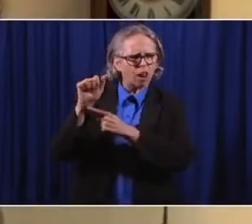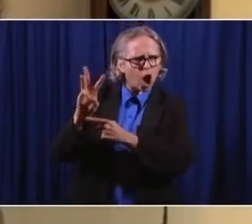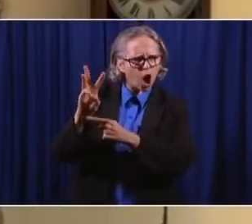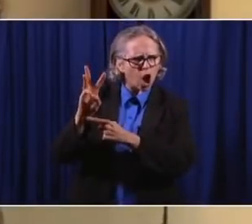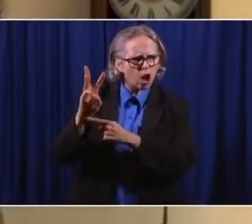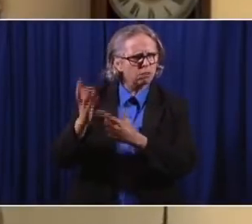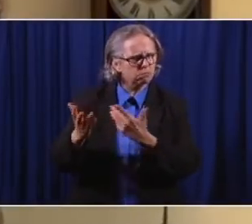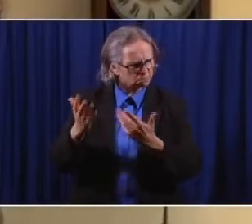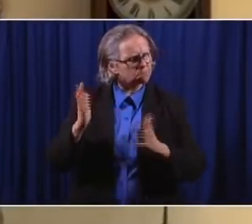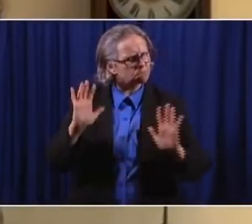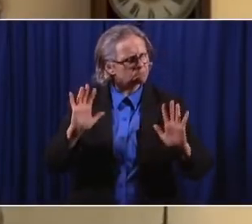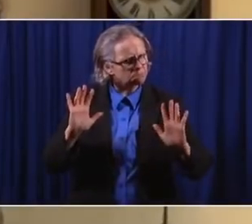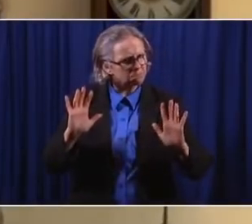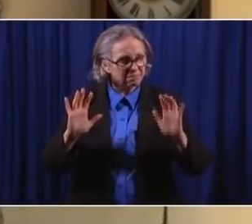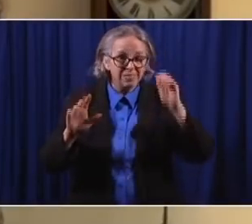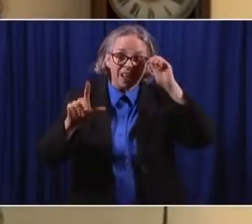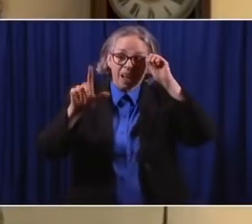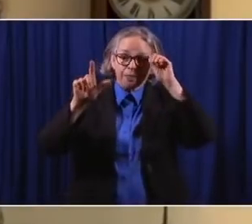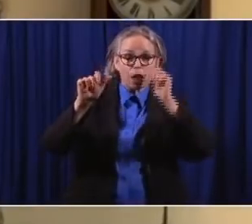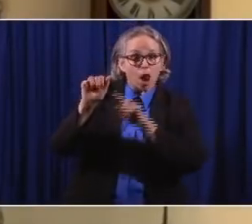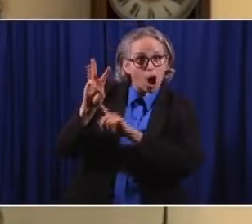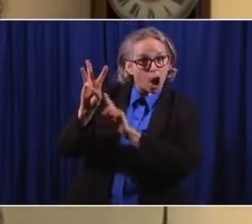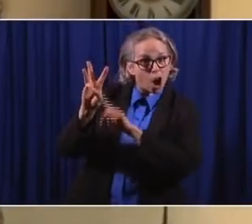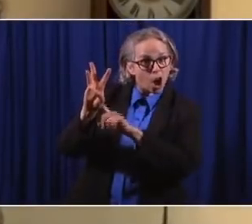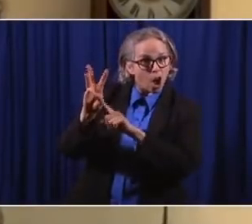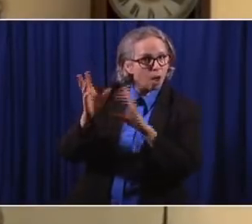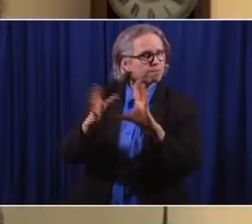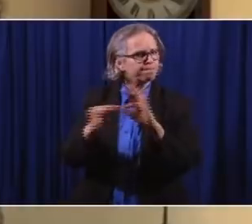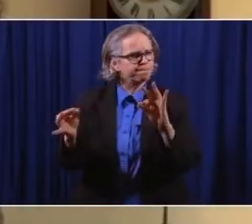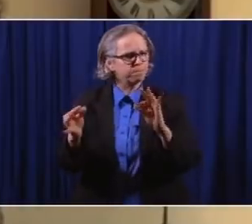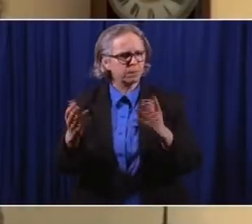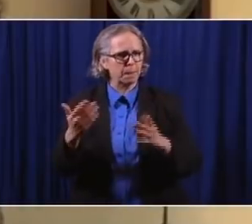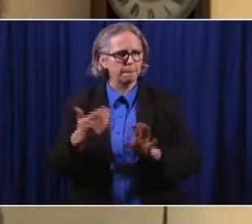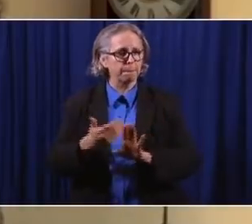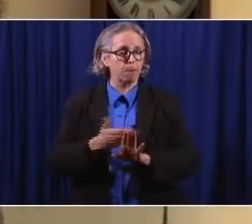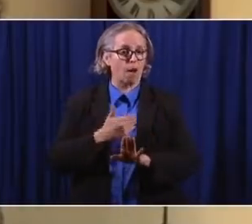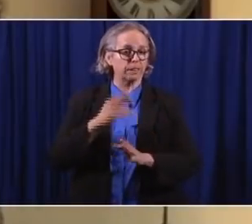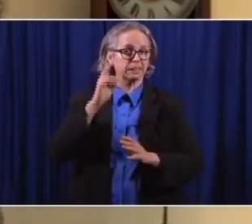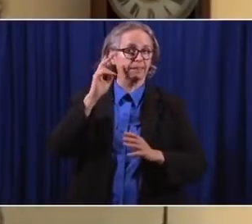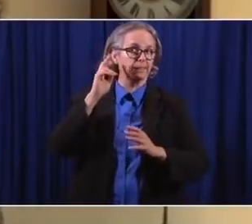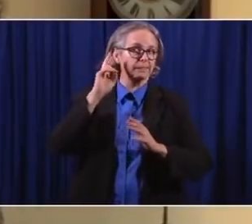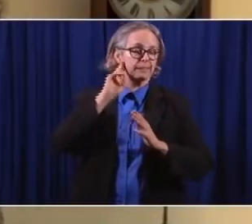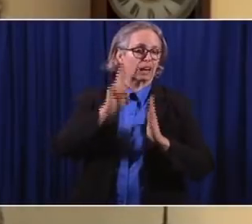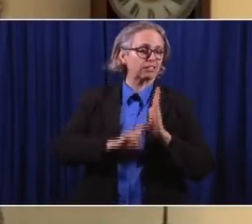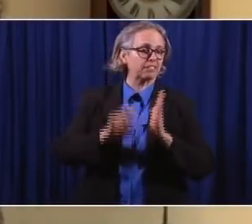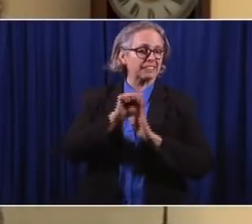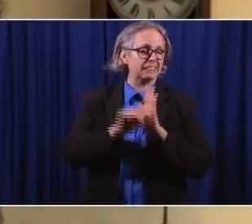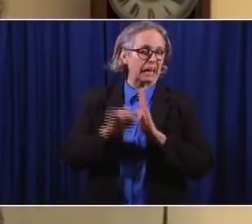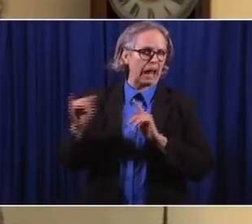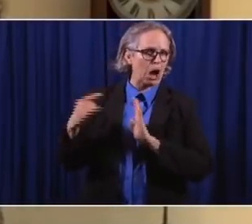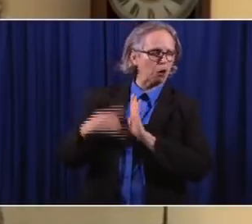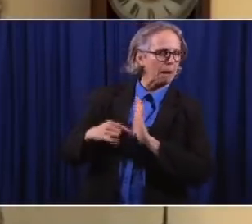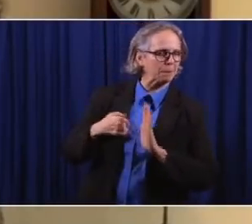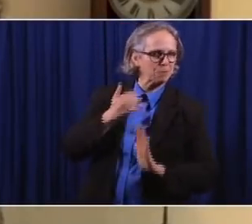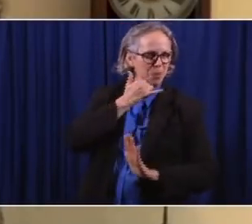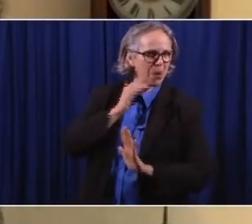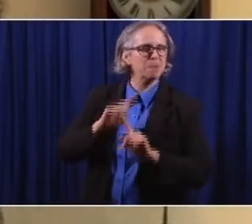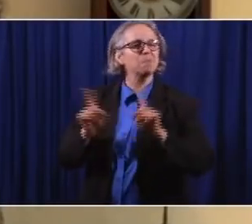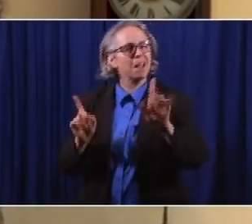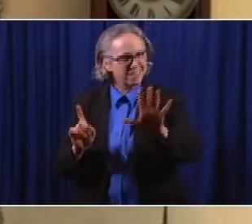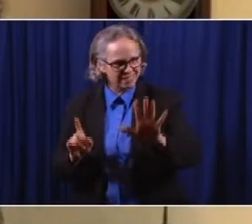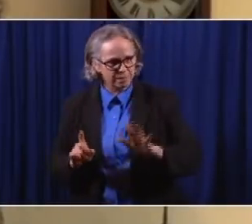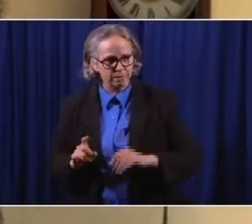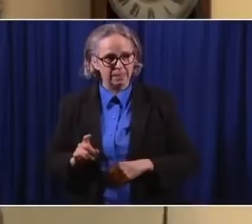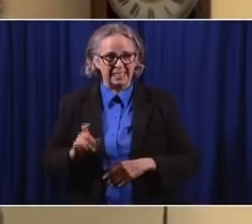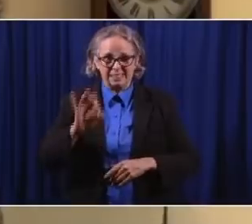understand it, and the former Secretary of State can correct me if I'm wrong, but is basically you have to, if you're sending it in by mail, you have